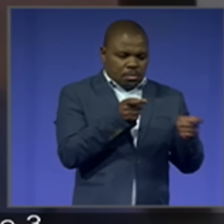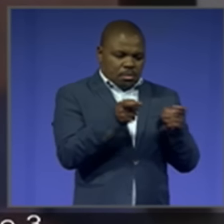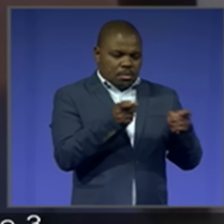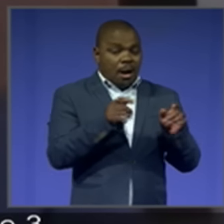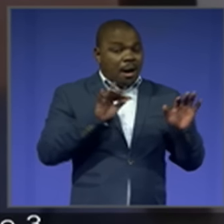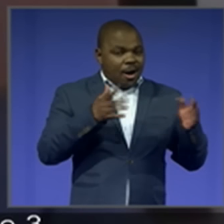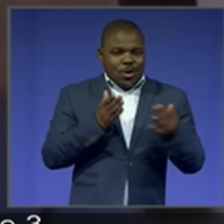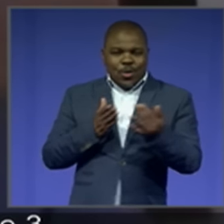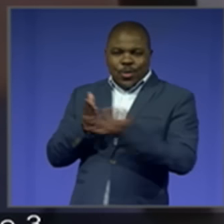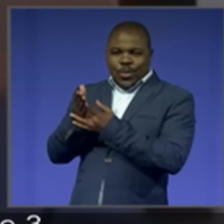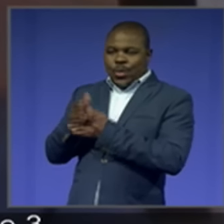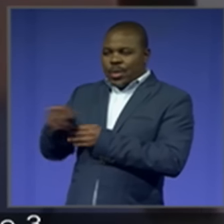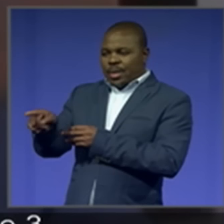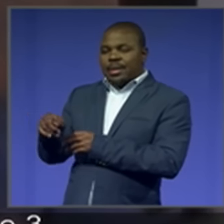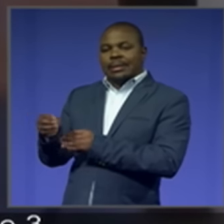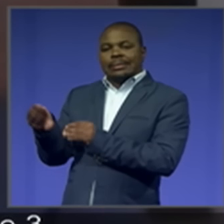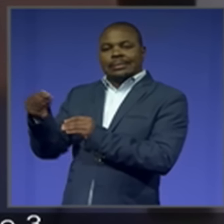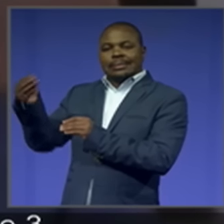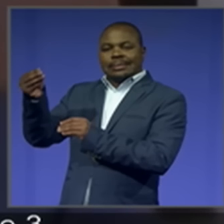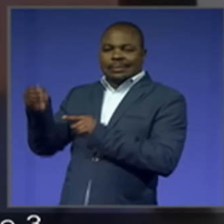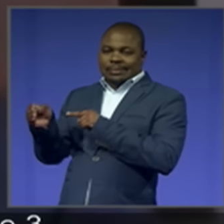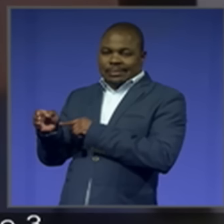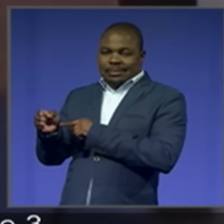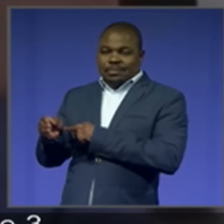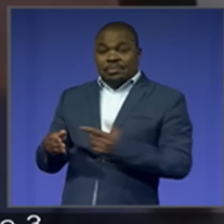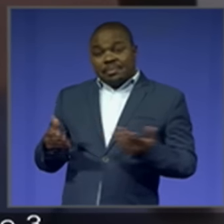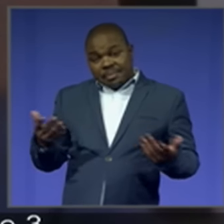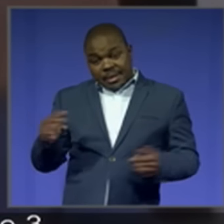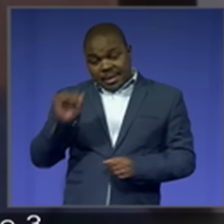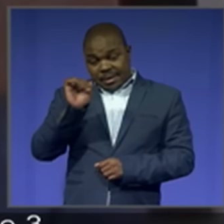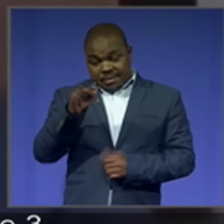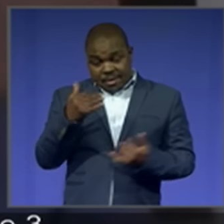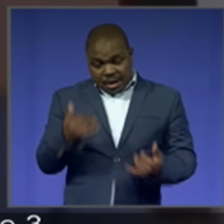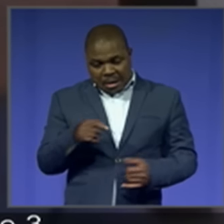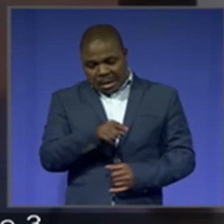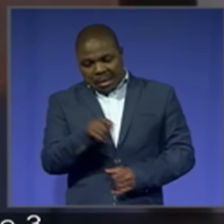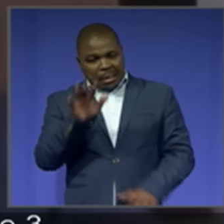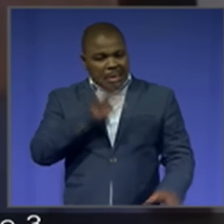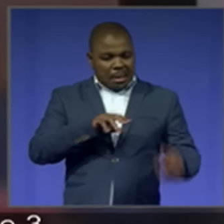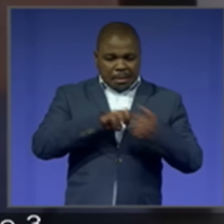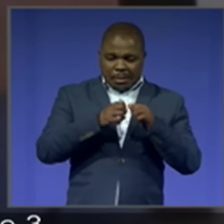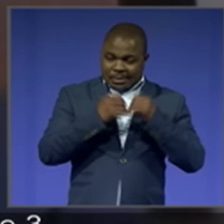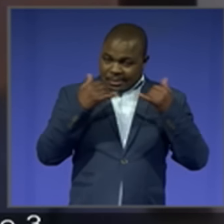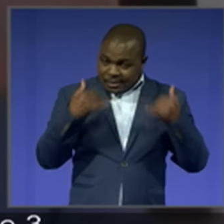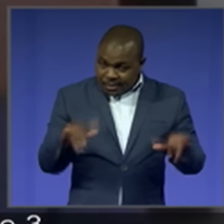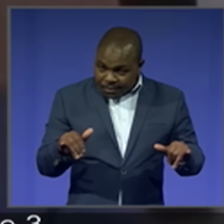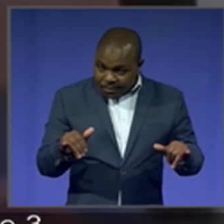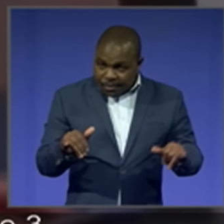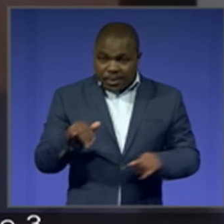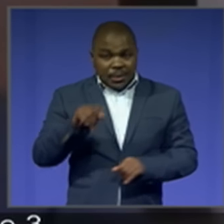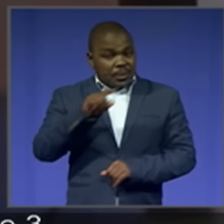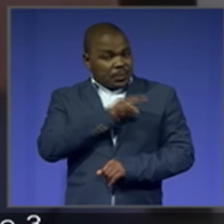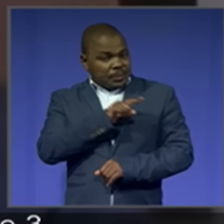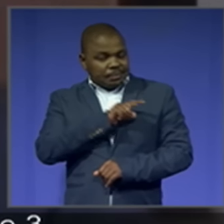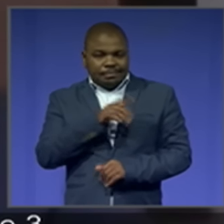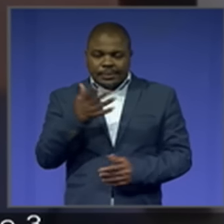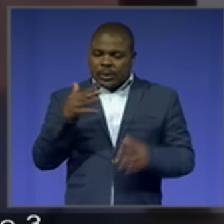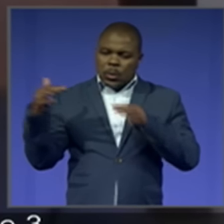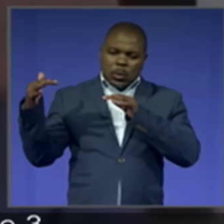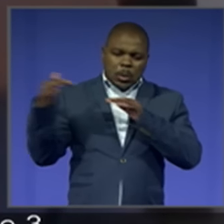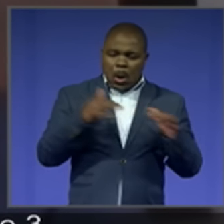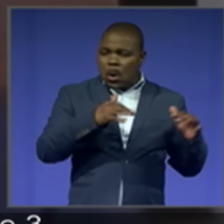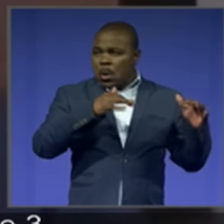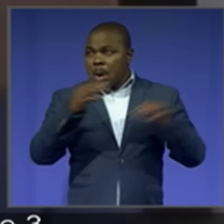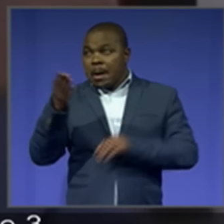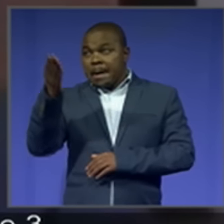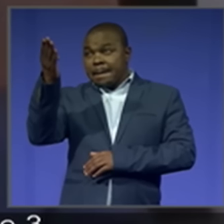So kgonahalo ke hore ha maemo a rona santsane a dutse a sa jese monate tje ka lebaka la hore dintwa ntse di tswela pele